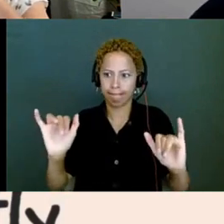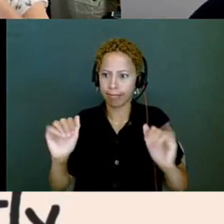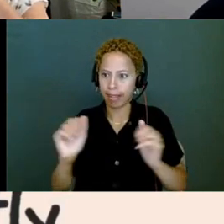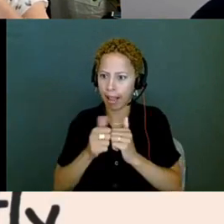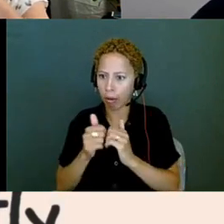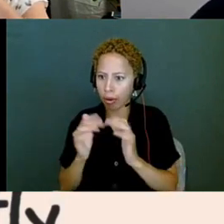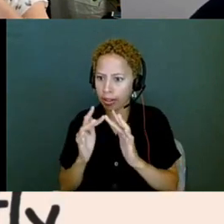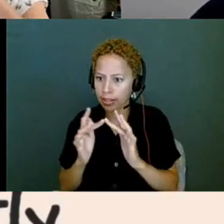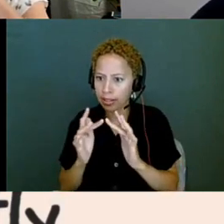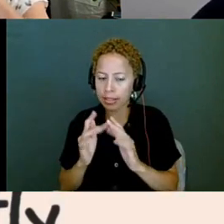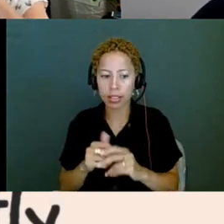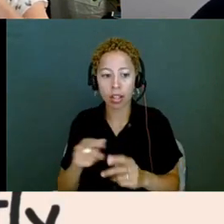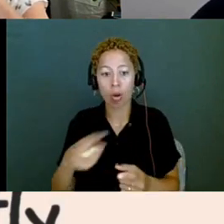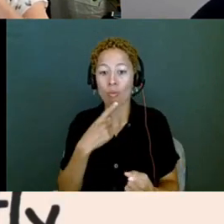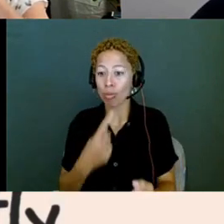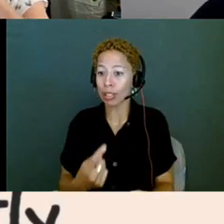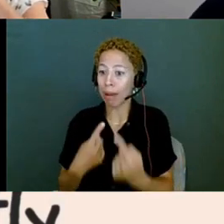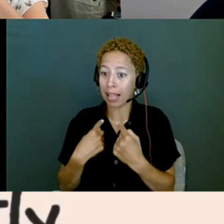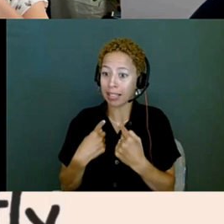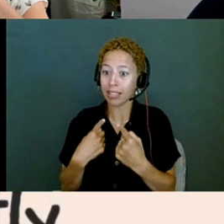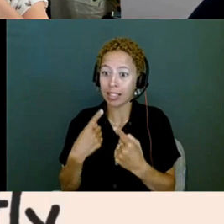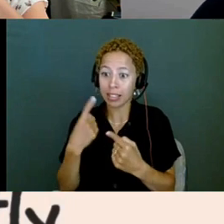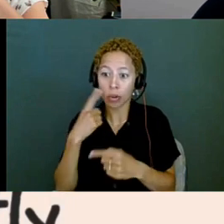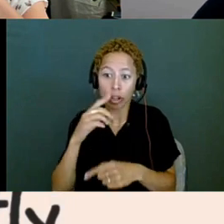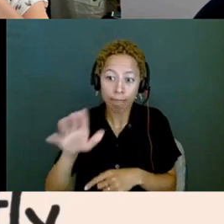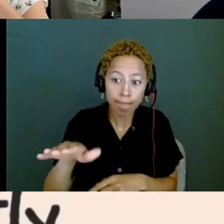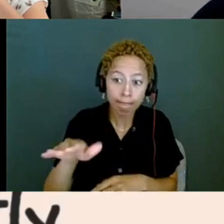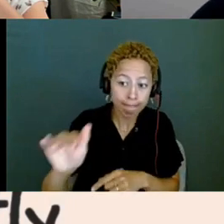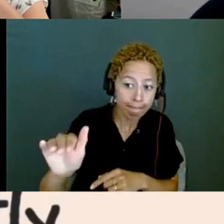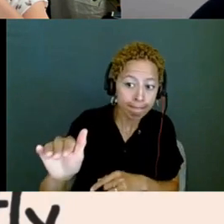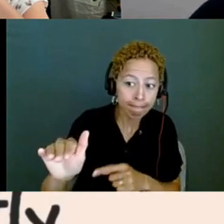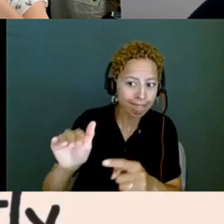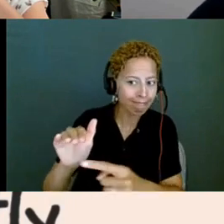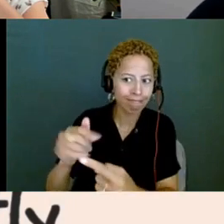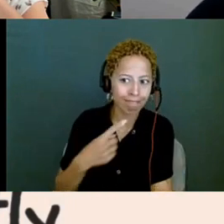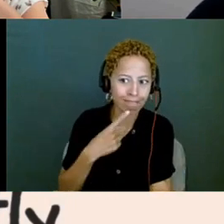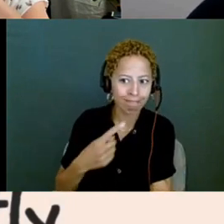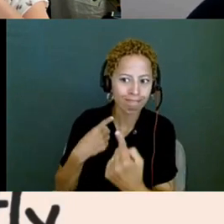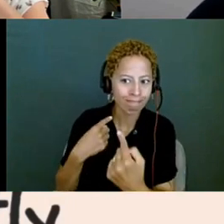Incredibly low response rates to follow-ups. That's an issue.